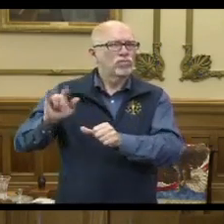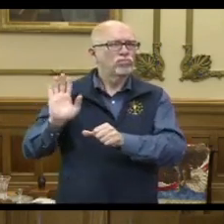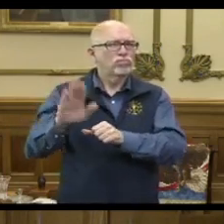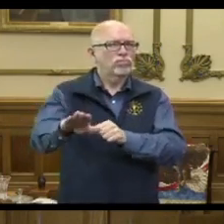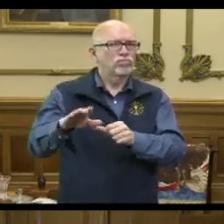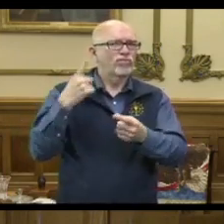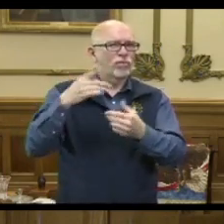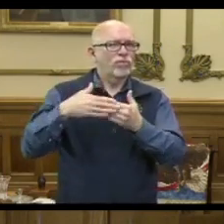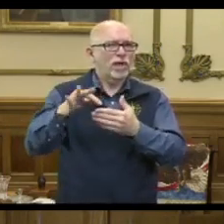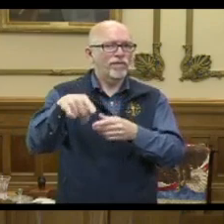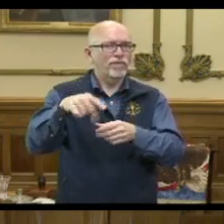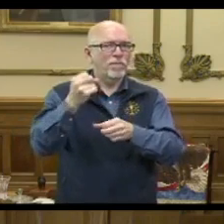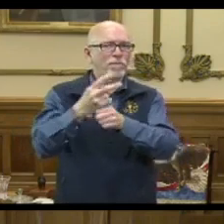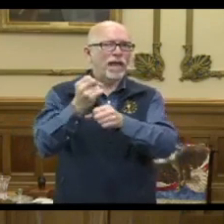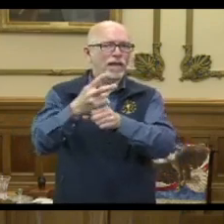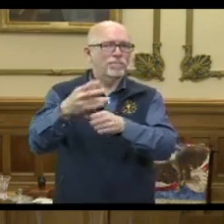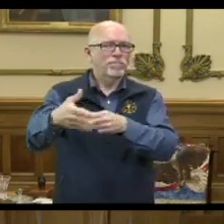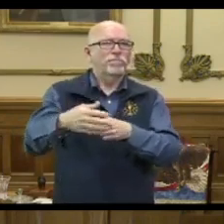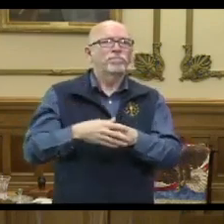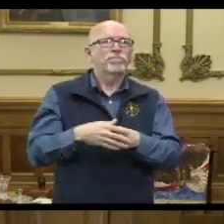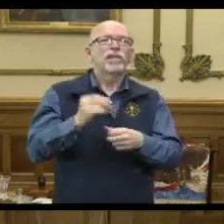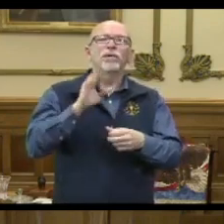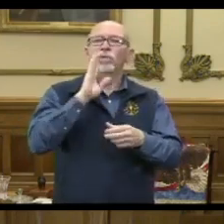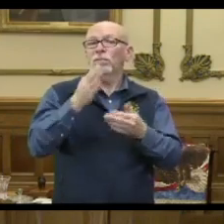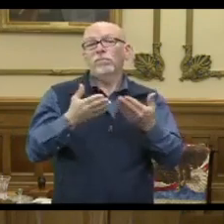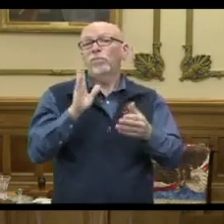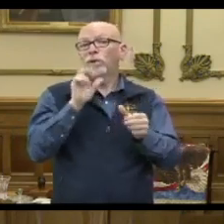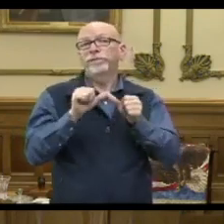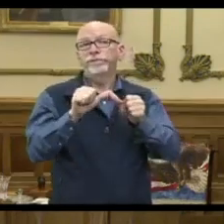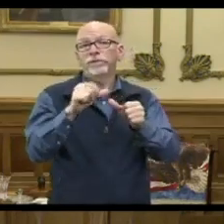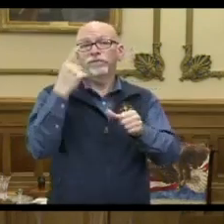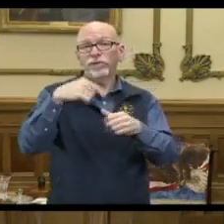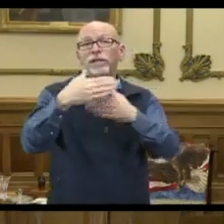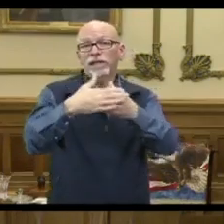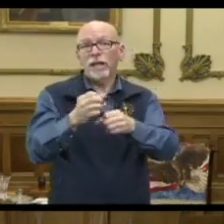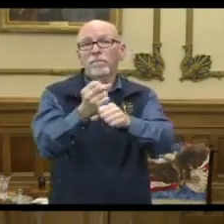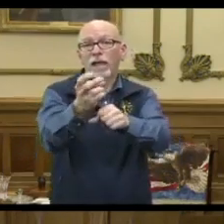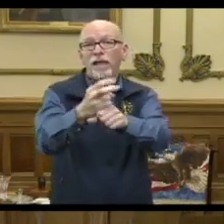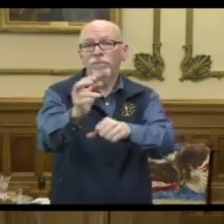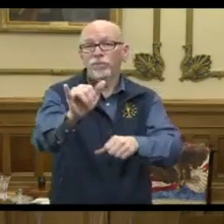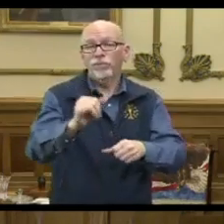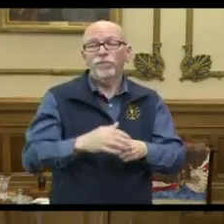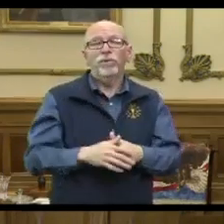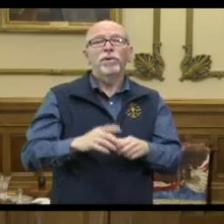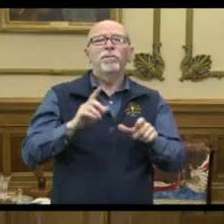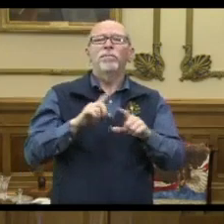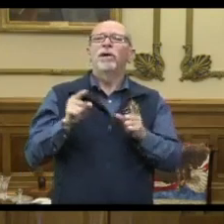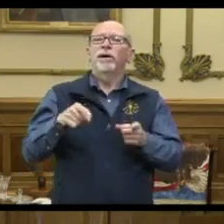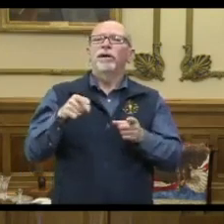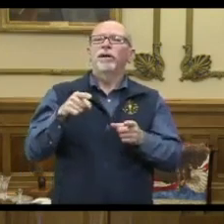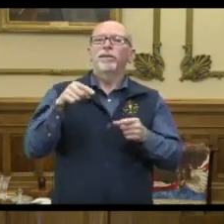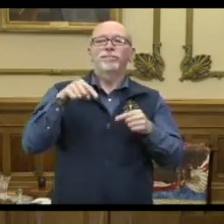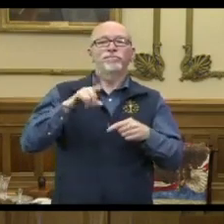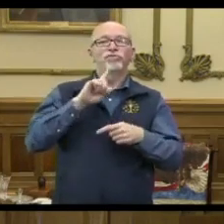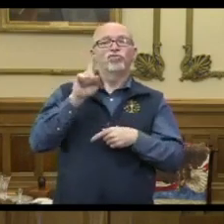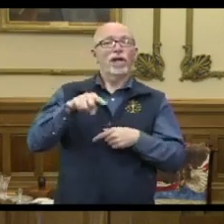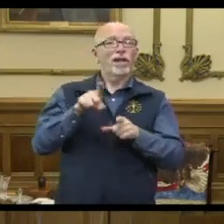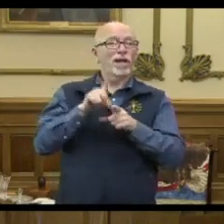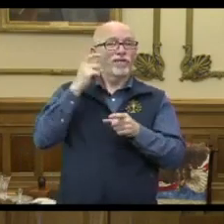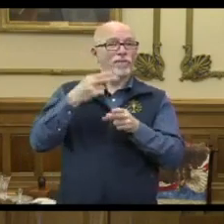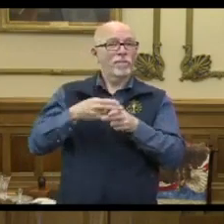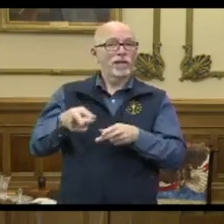the biennium and then probably continue on for the following biennium. But in this first step, the directive, as the governor mentioned,